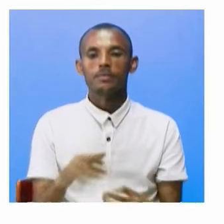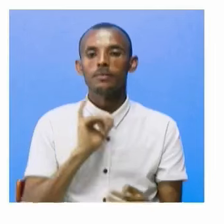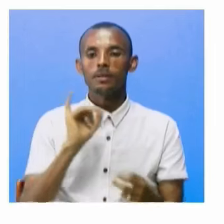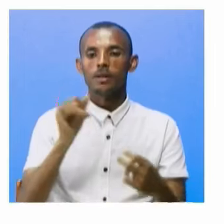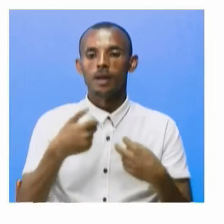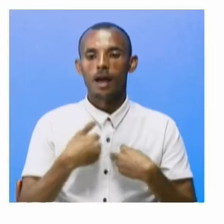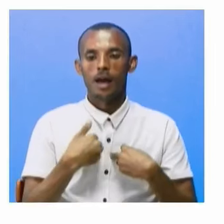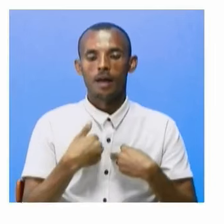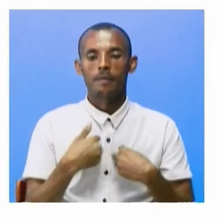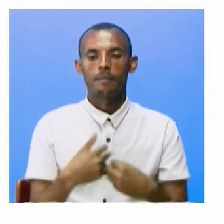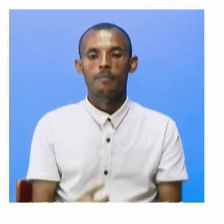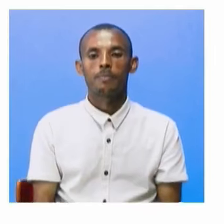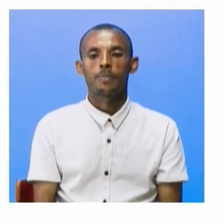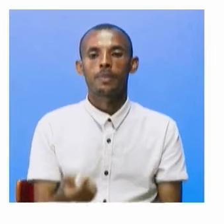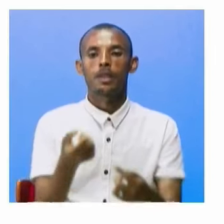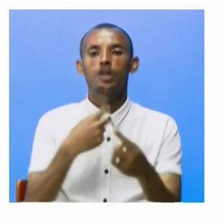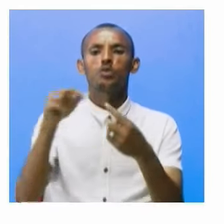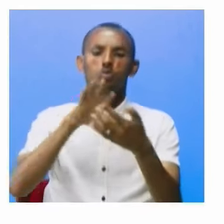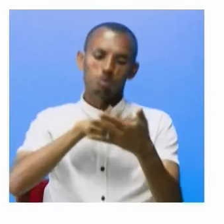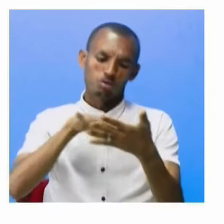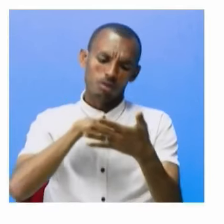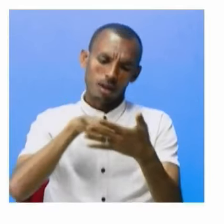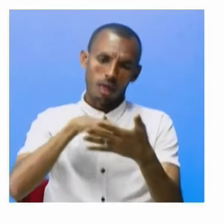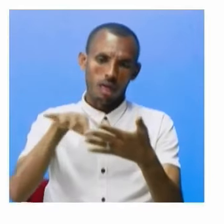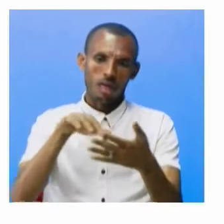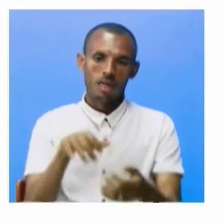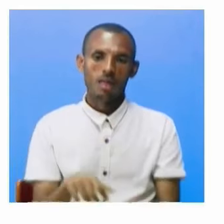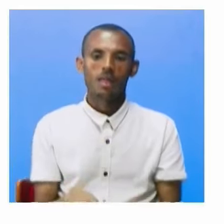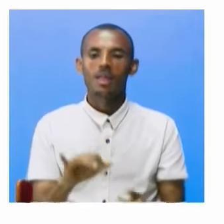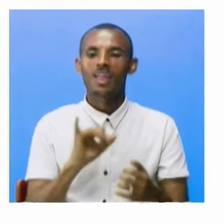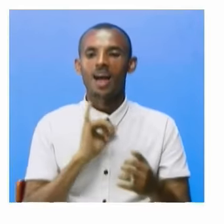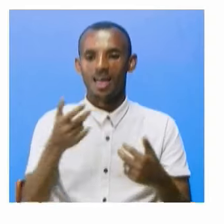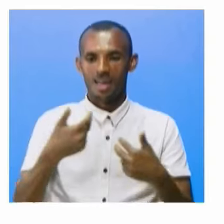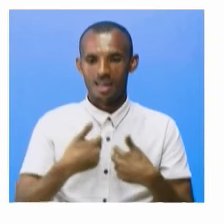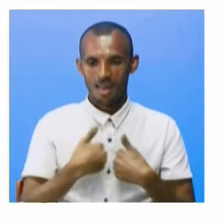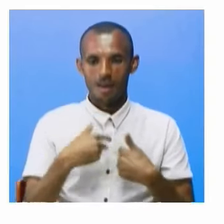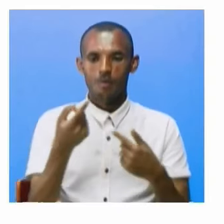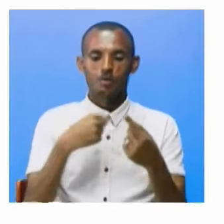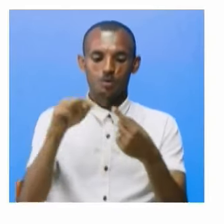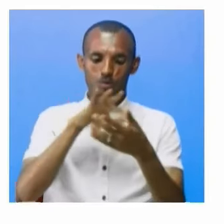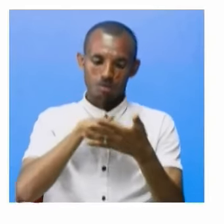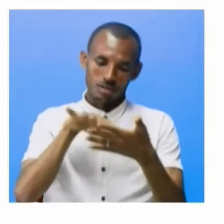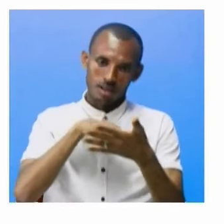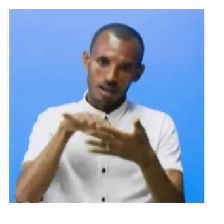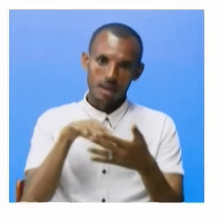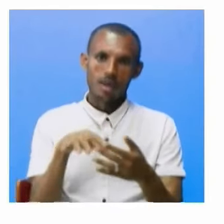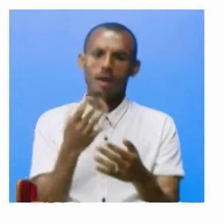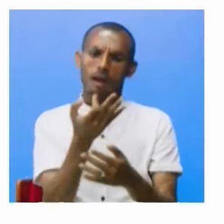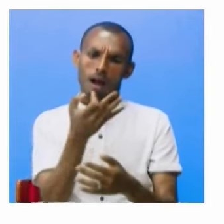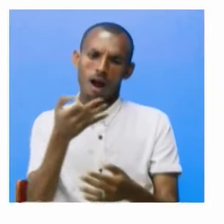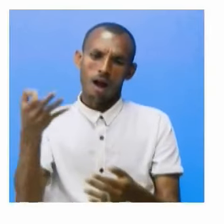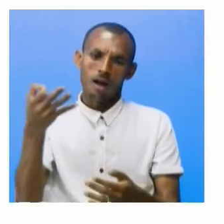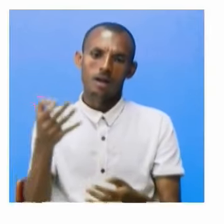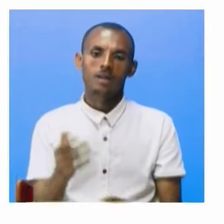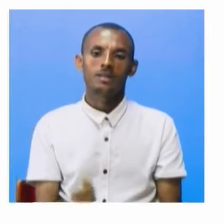have to study. I have to study hard.